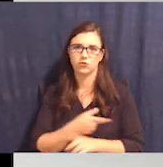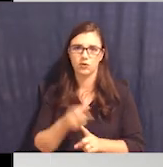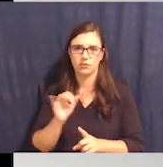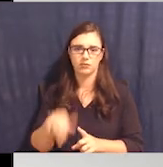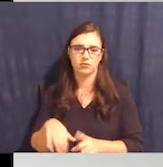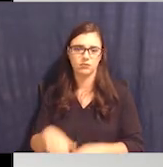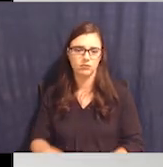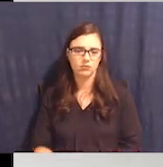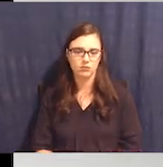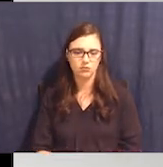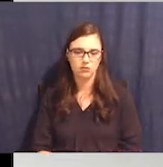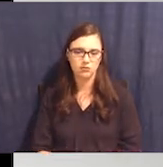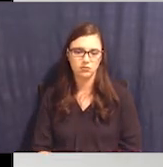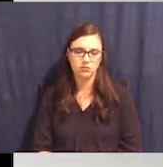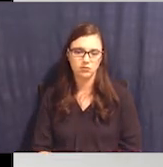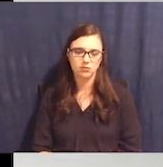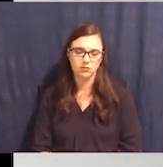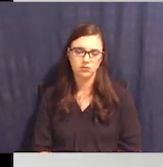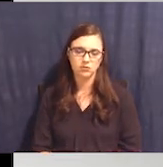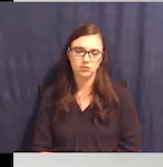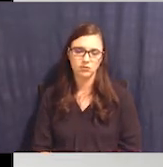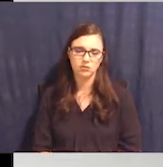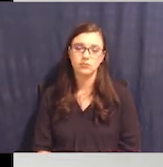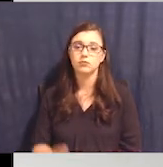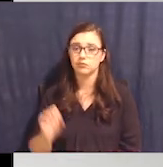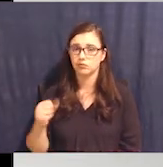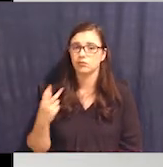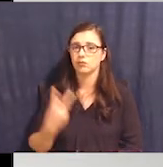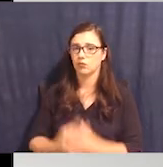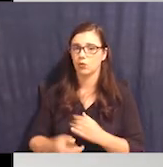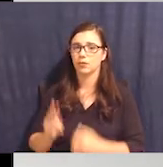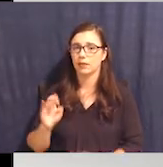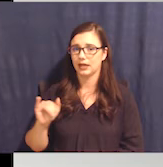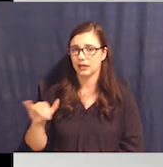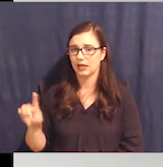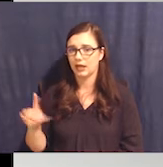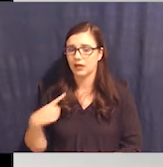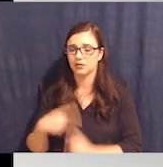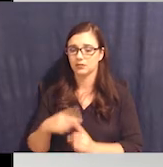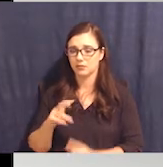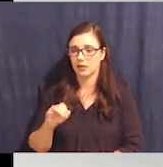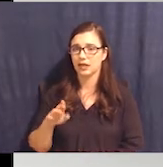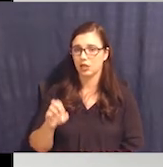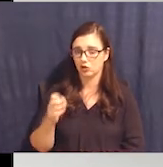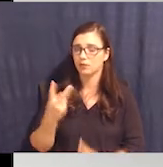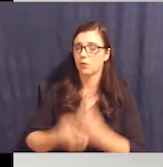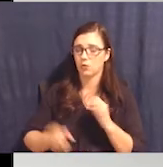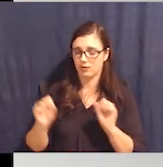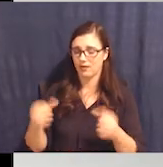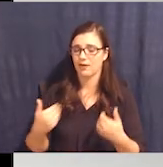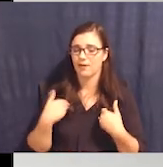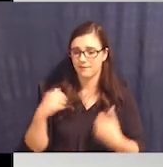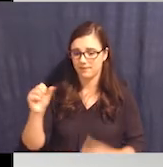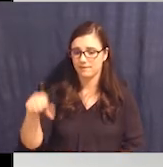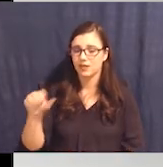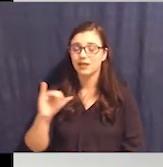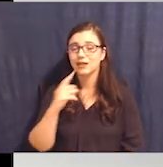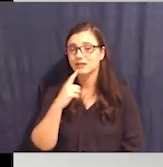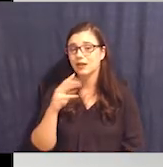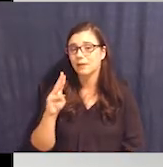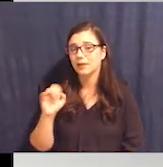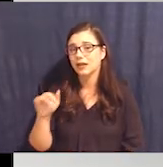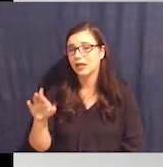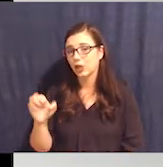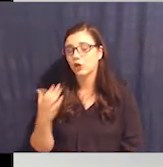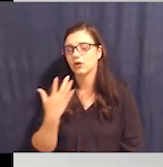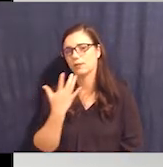of the requirements. Yes, ma'am. Can you have both Medicaid and Medicare? Yes. Yeah. Yeah, you can get them both. Now, as I